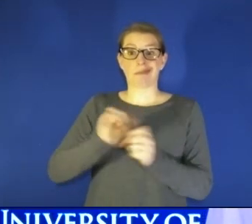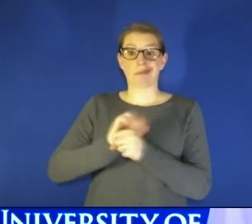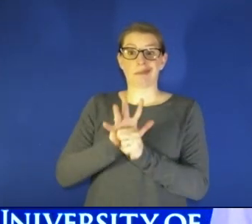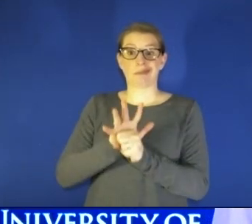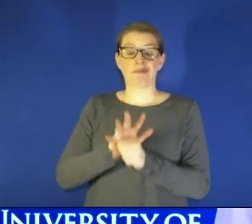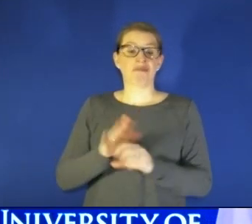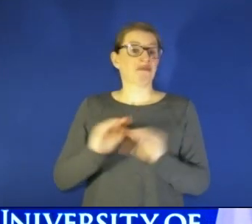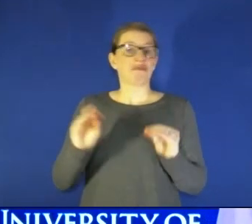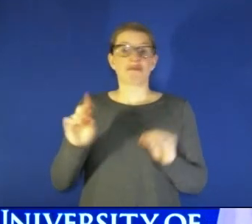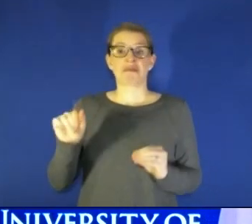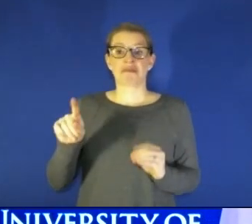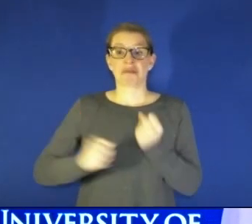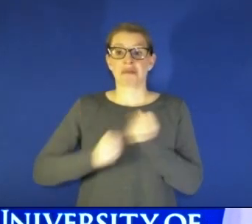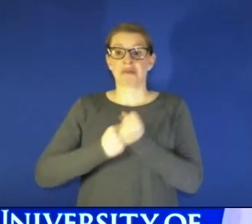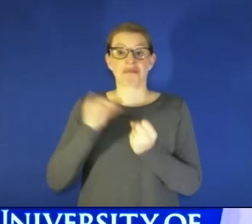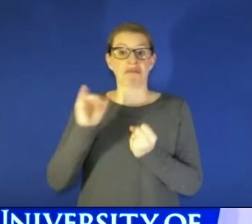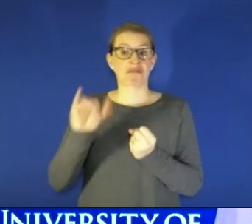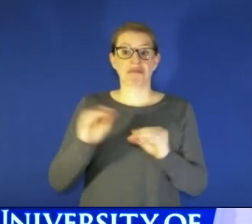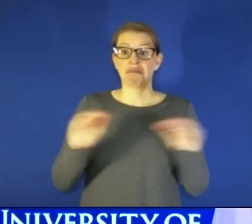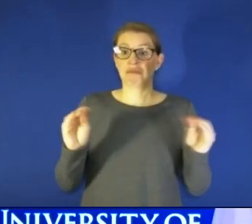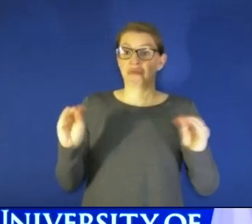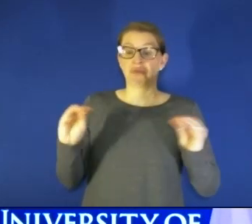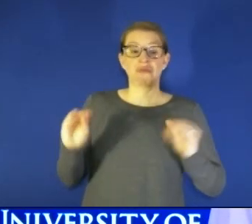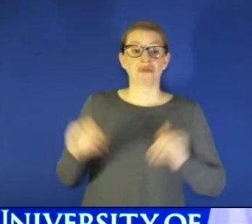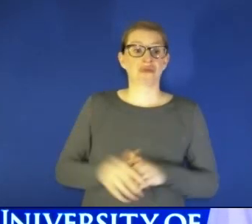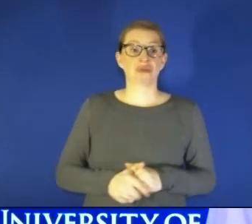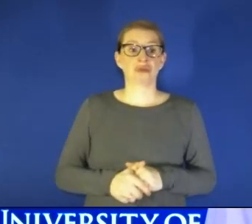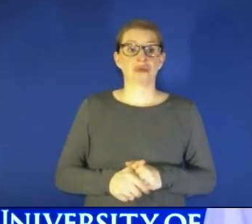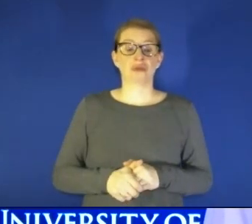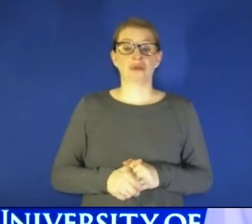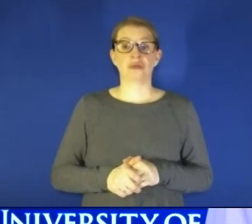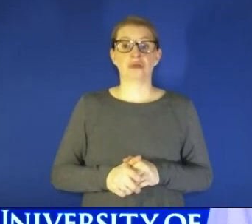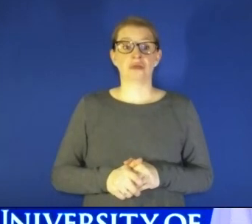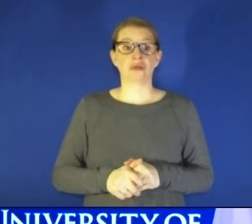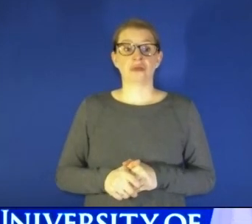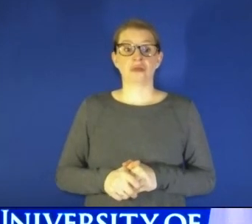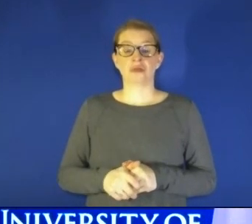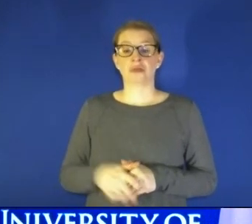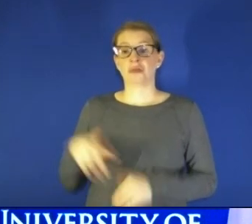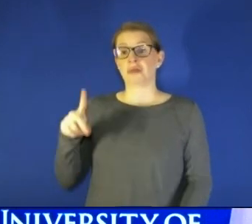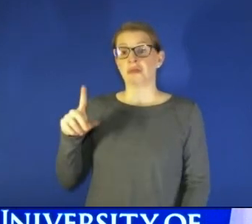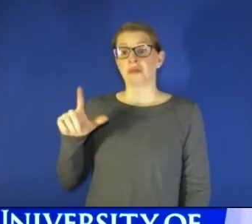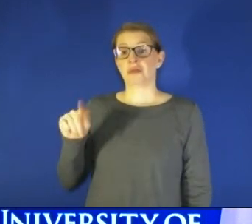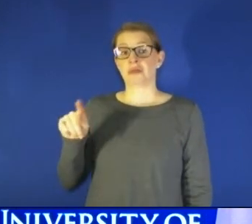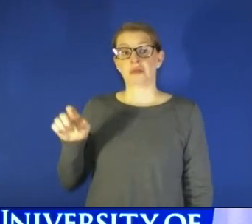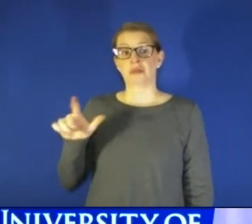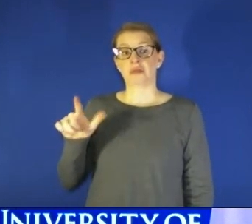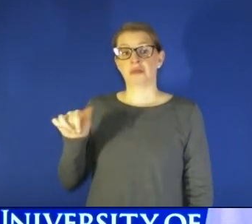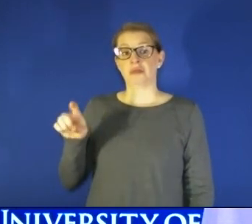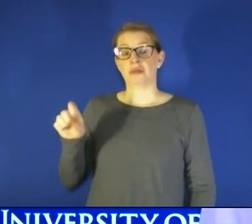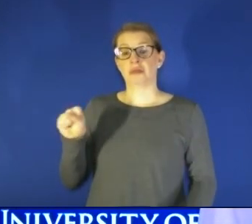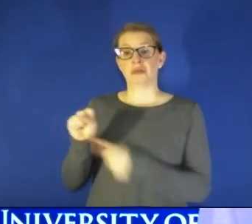to support that. Just the higher number of platelets, you'd also have to look at their platelet function, but I don't think that's going